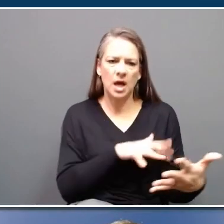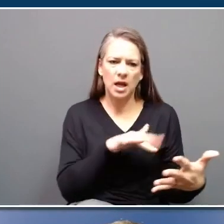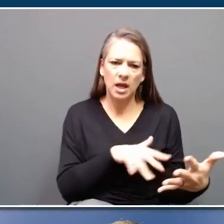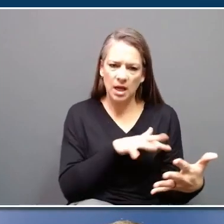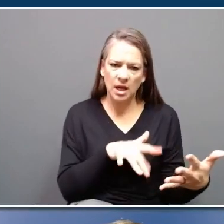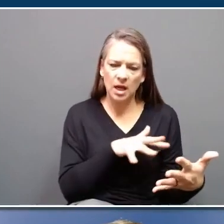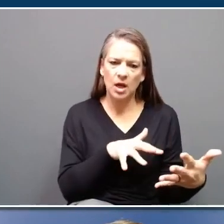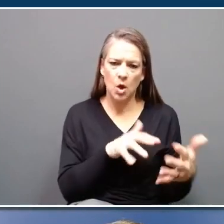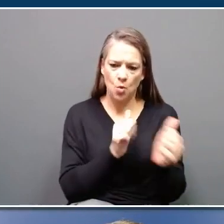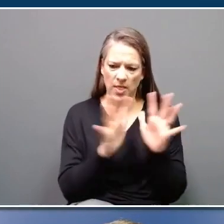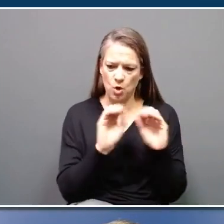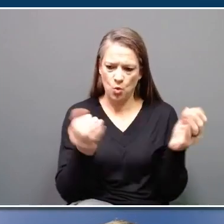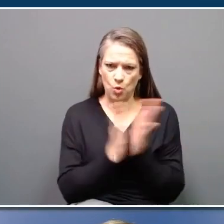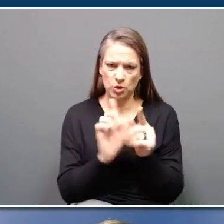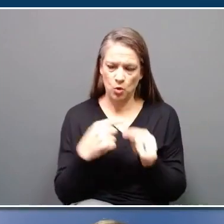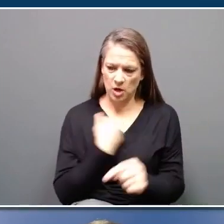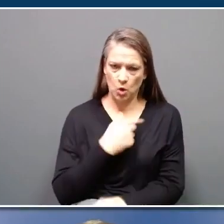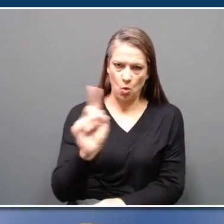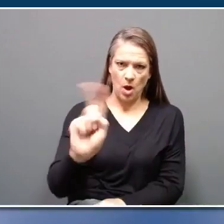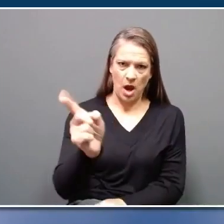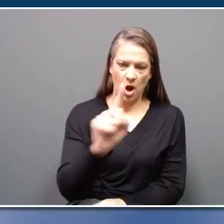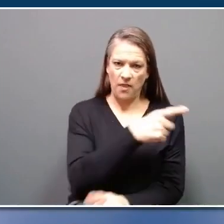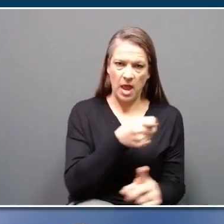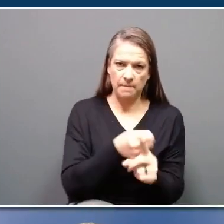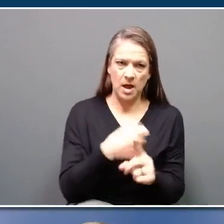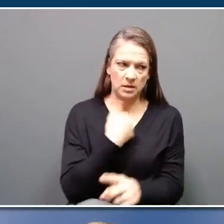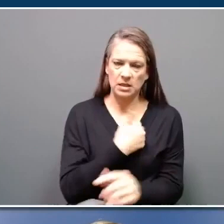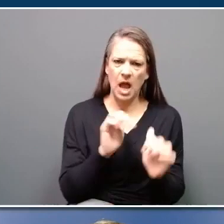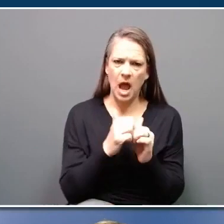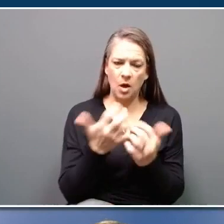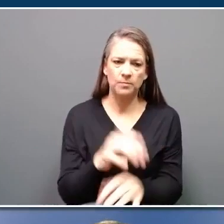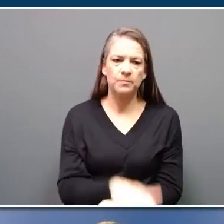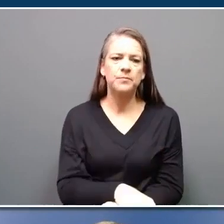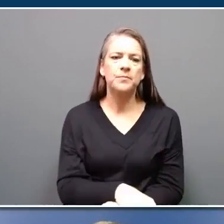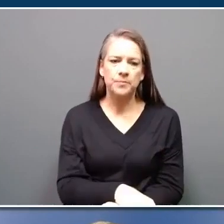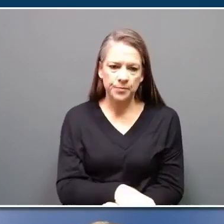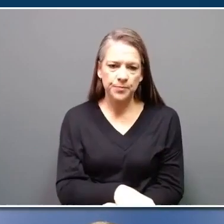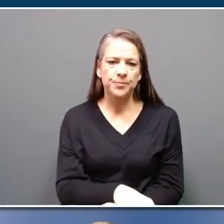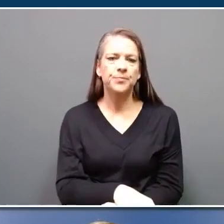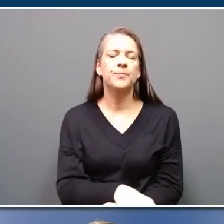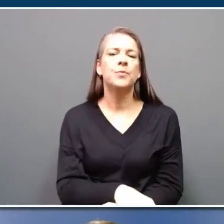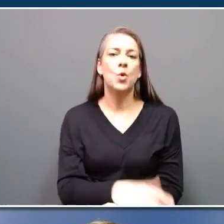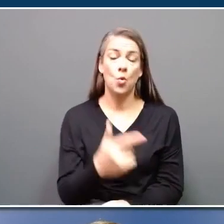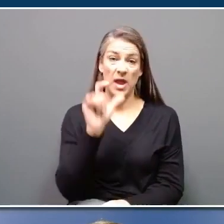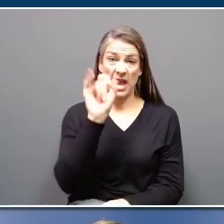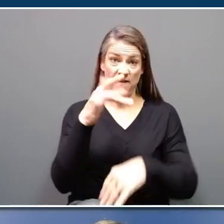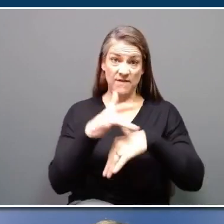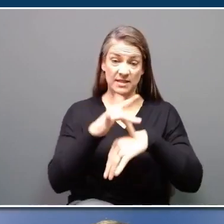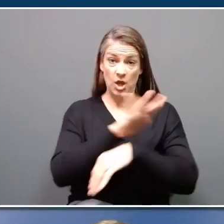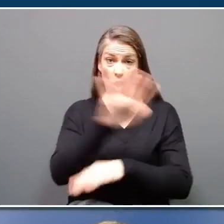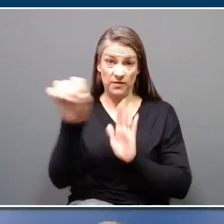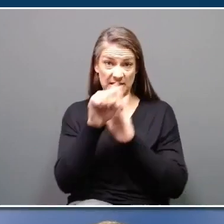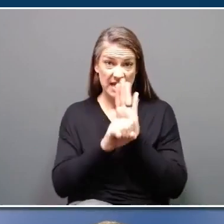us on which areas are being impacted and by how much. Here's what they do. When we have a vacancy across state government, we're trying to fill